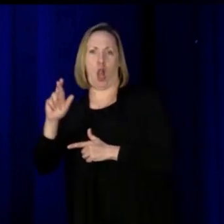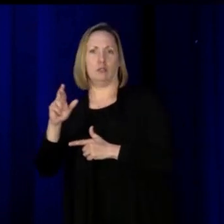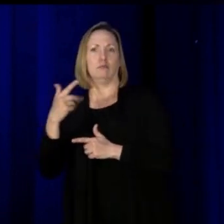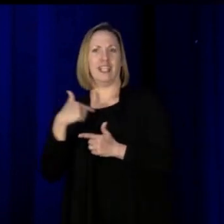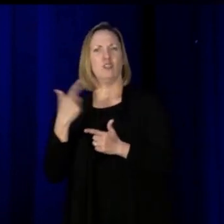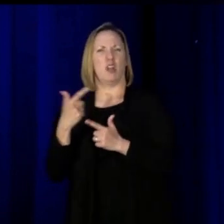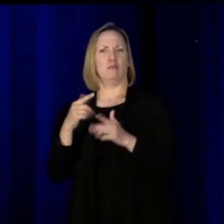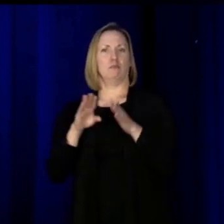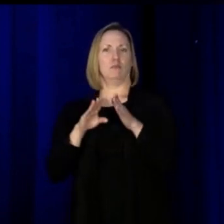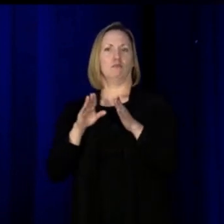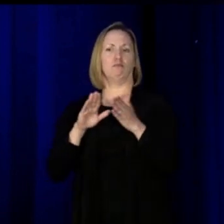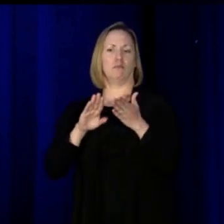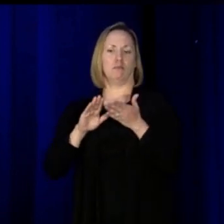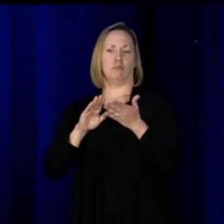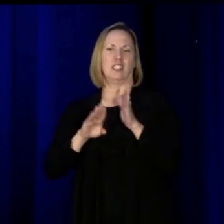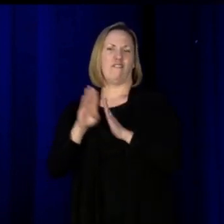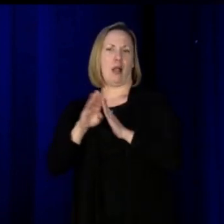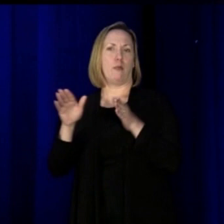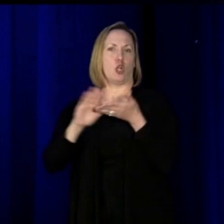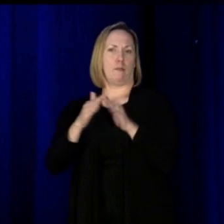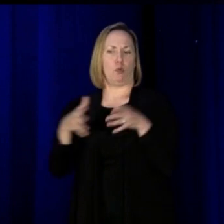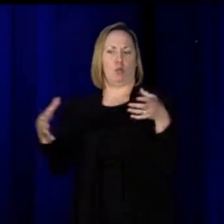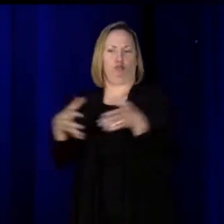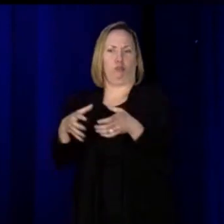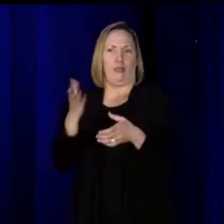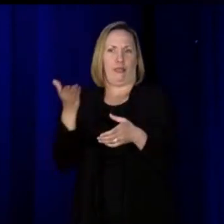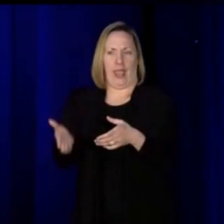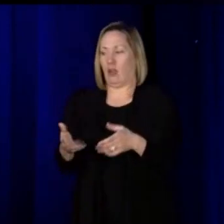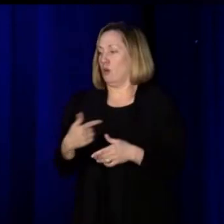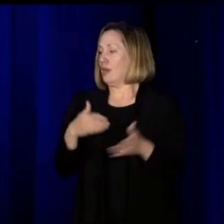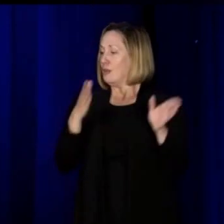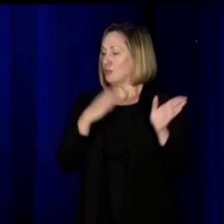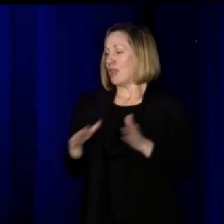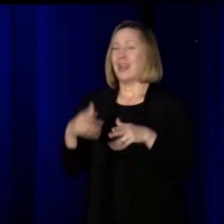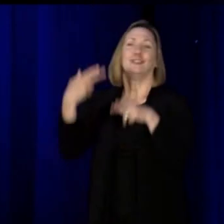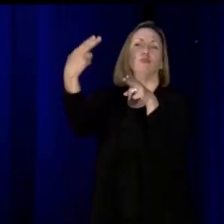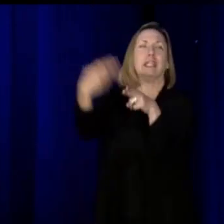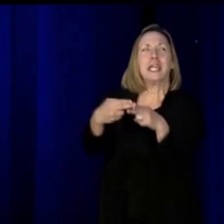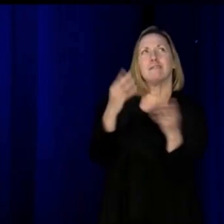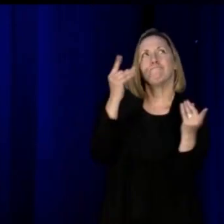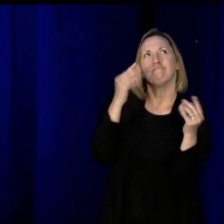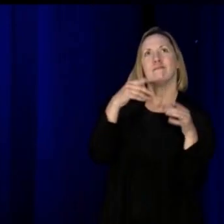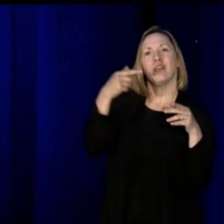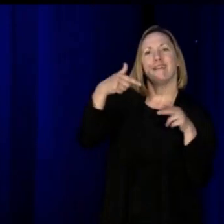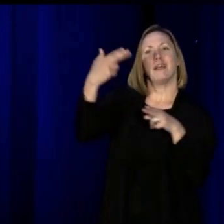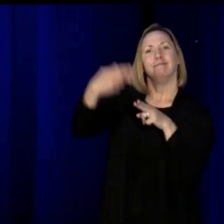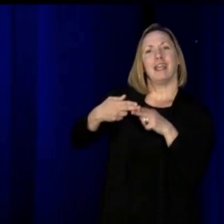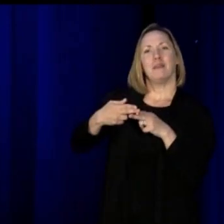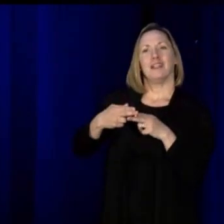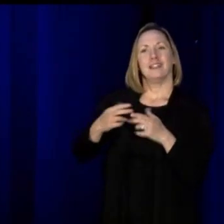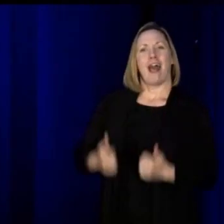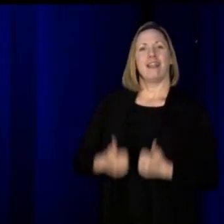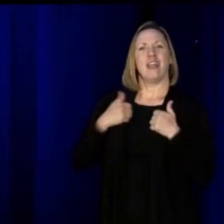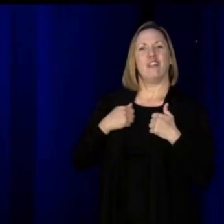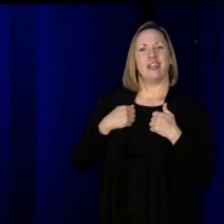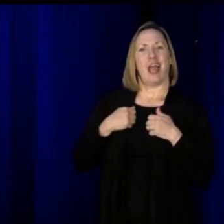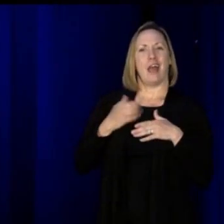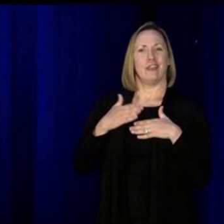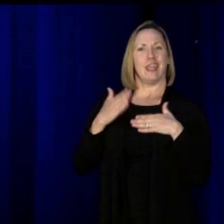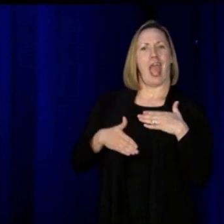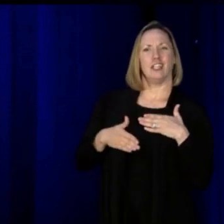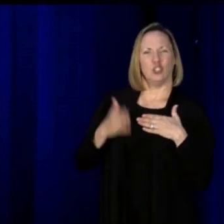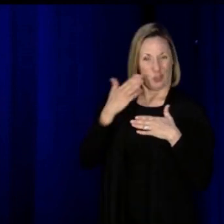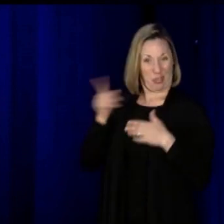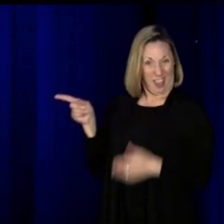community. And I was planning to name this talk "Living on the Edge." Do you know what is